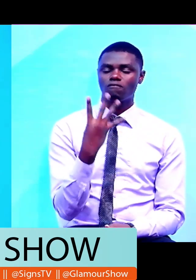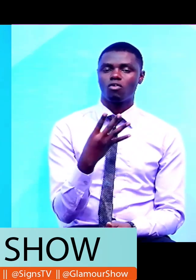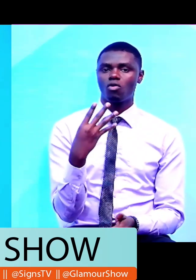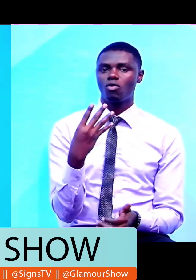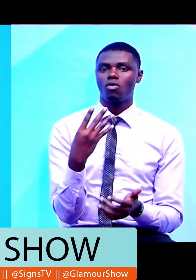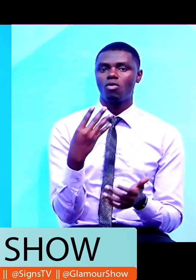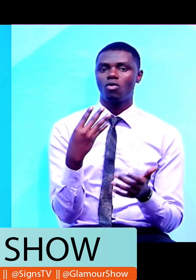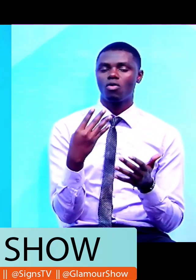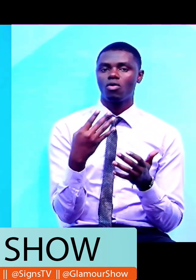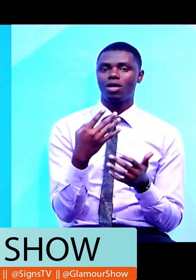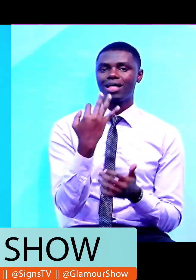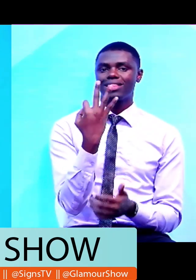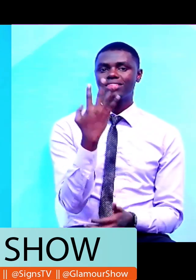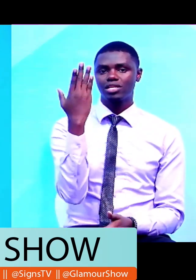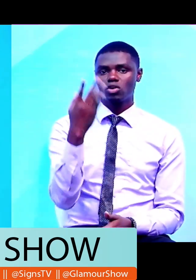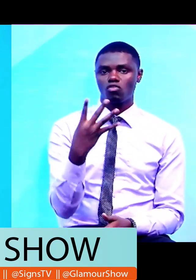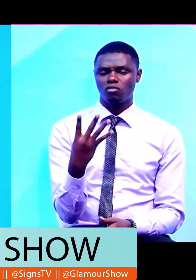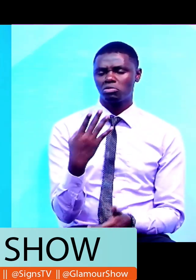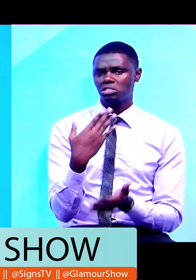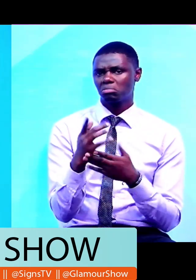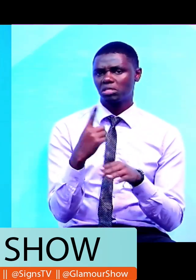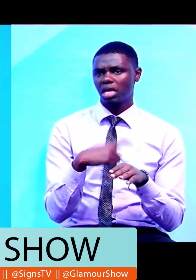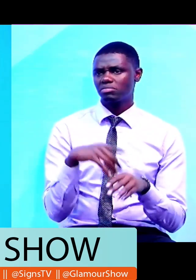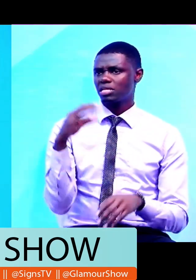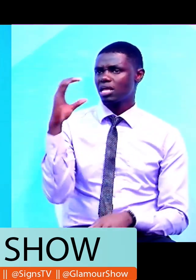because sometimes you find a client